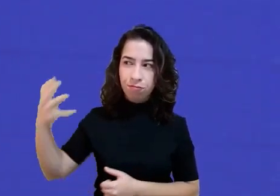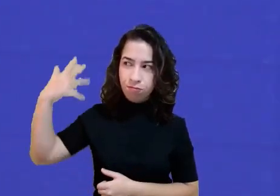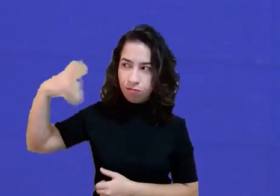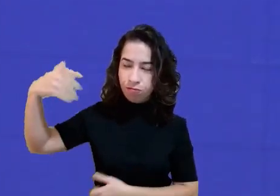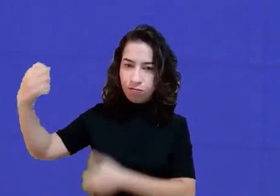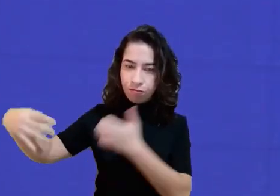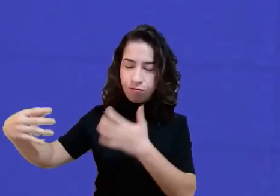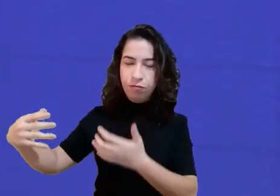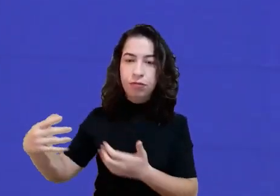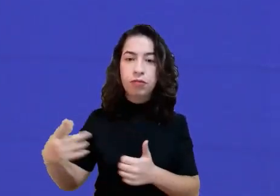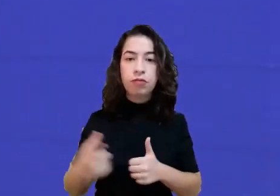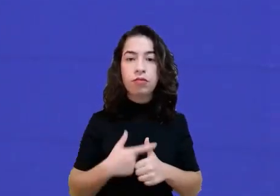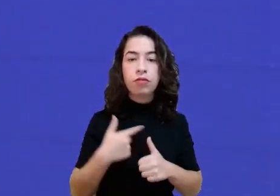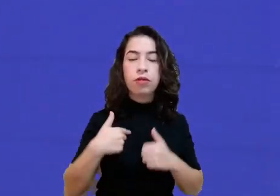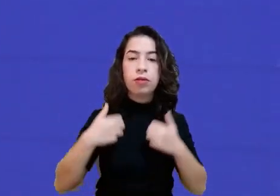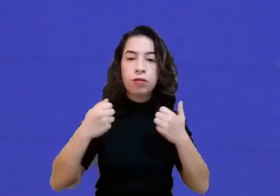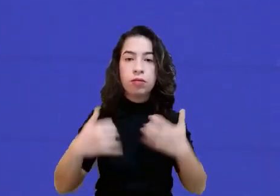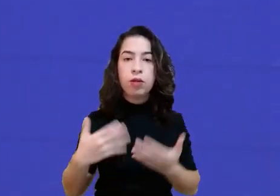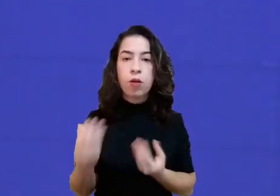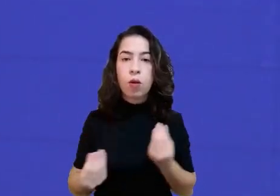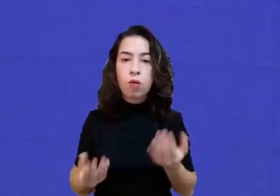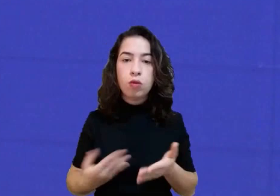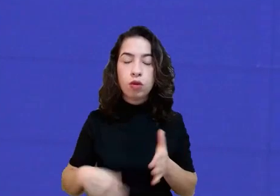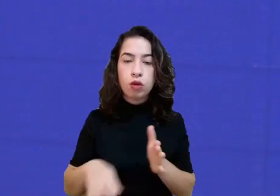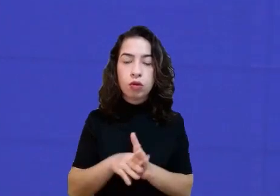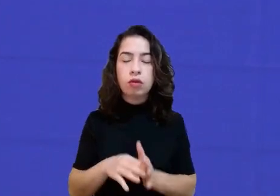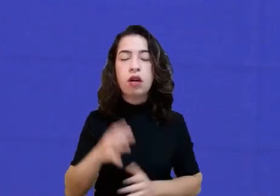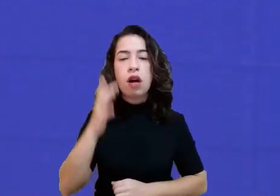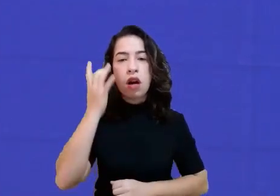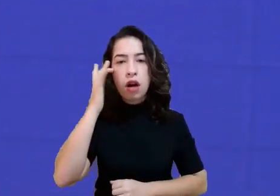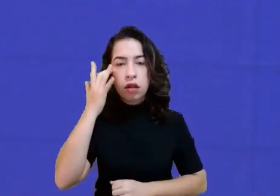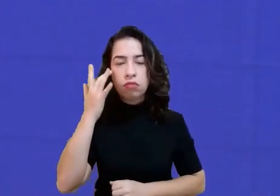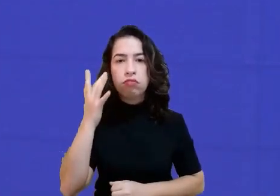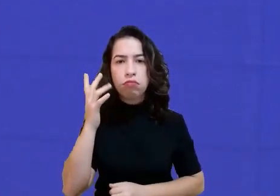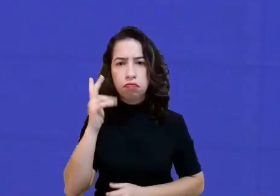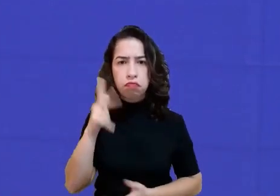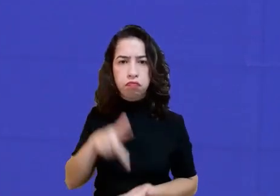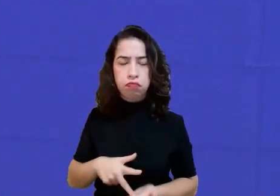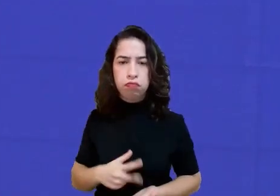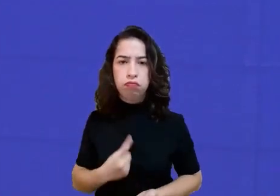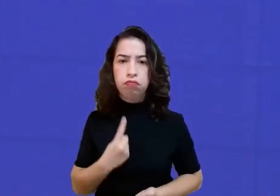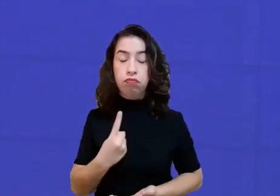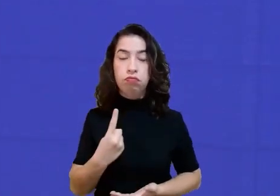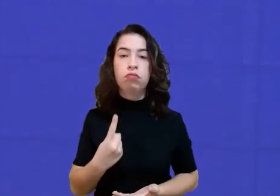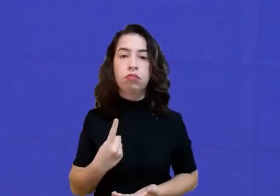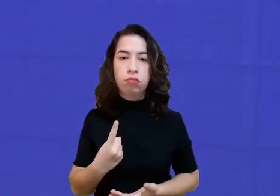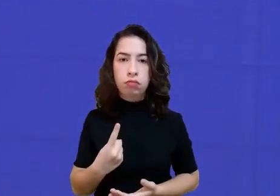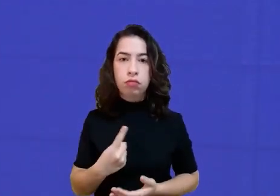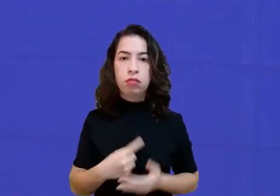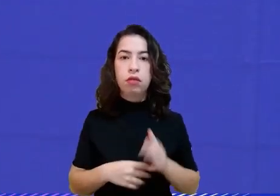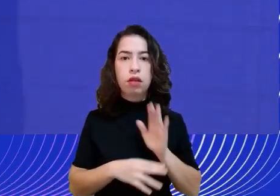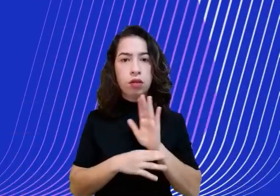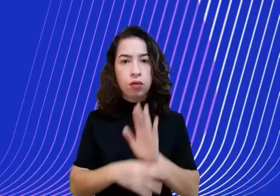lecture, how we got to the Positive Ventures. Because I think this path of authenticity shows what you're doing